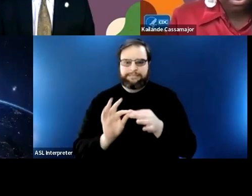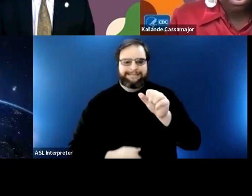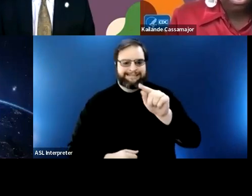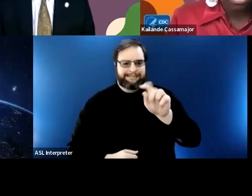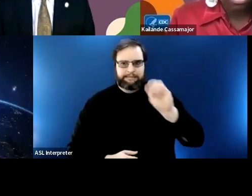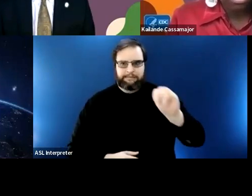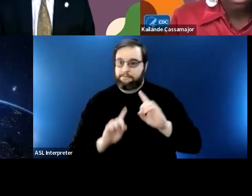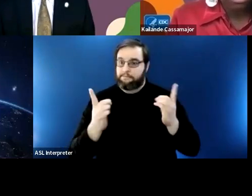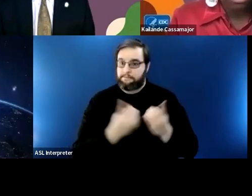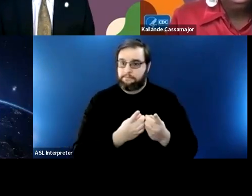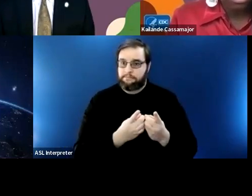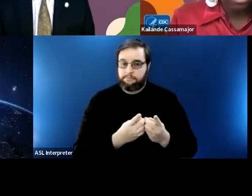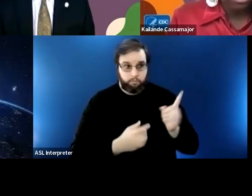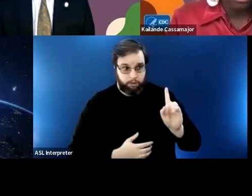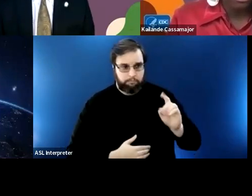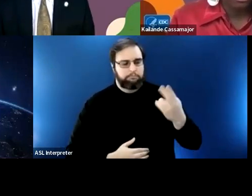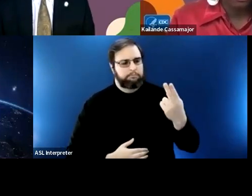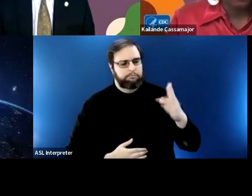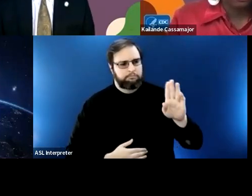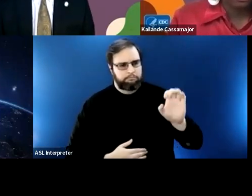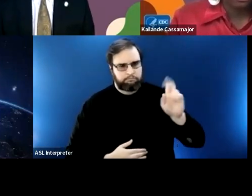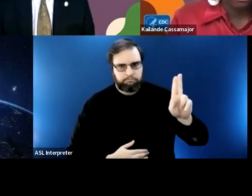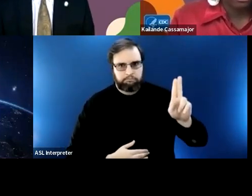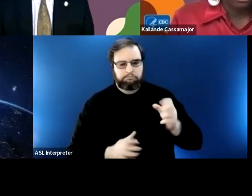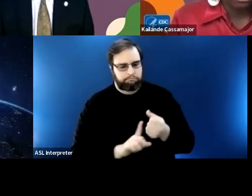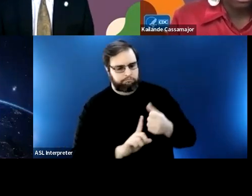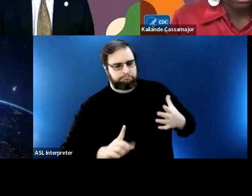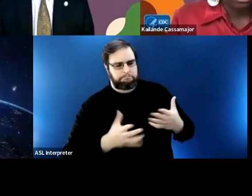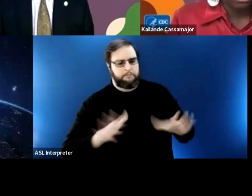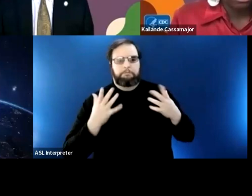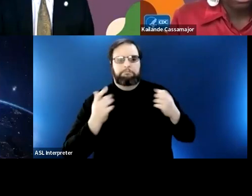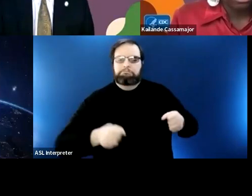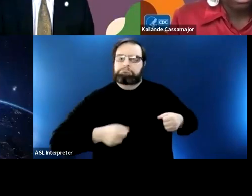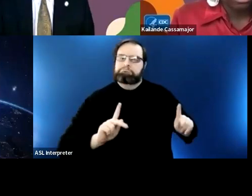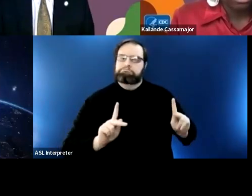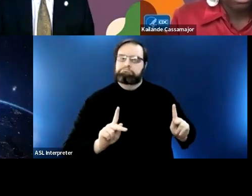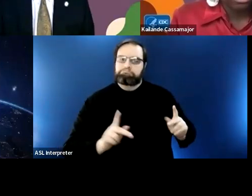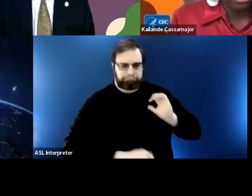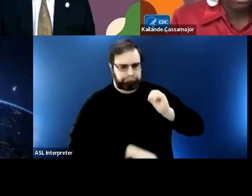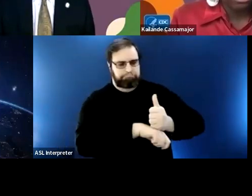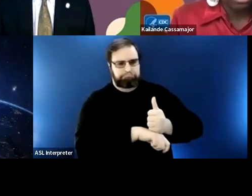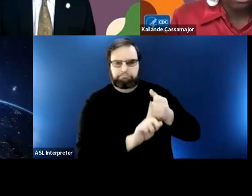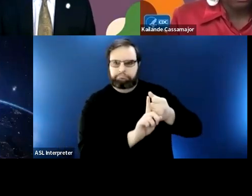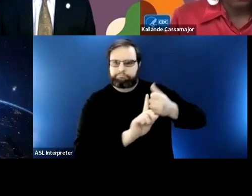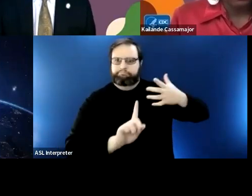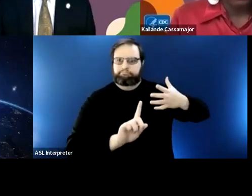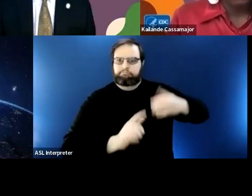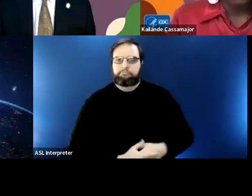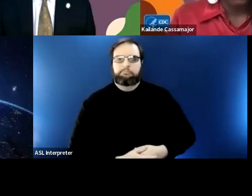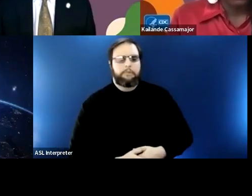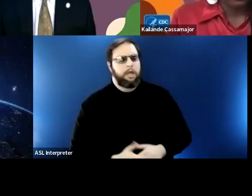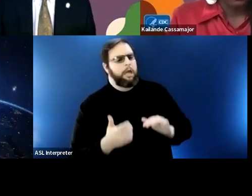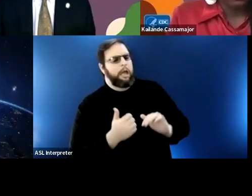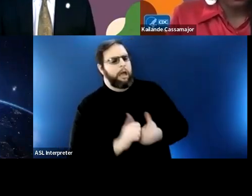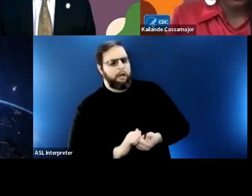and HBCUs to extend public health opportunities that are currently in place? So we're looking at how can